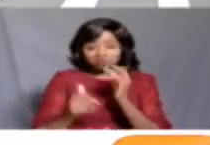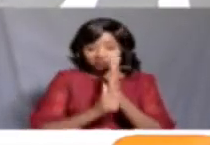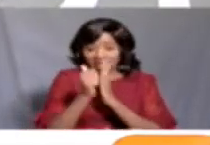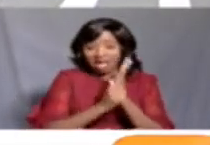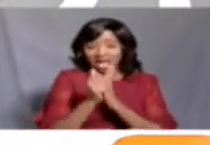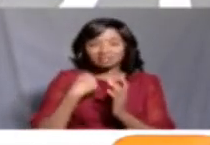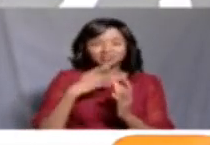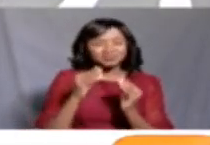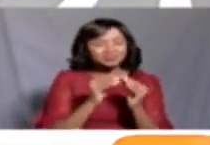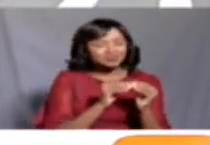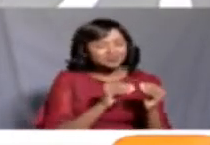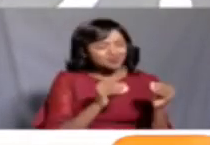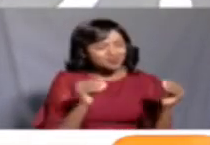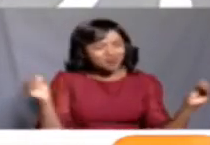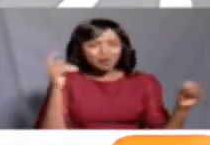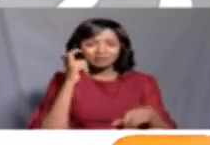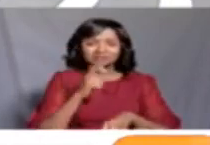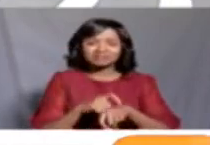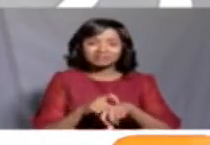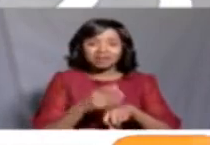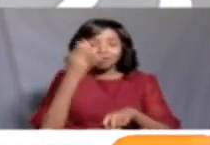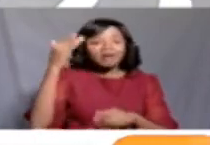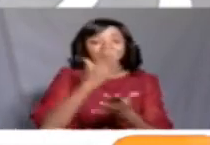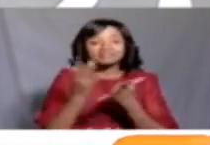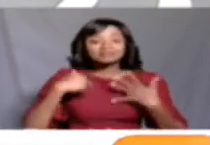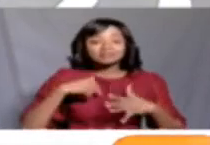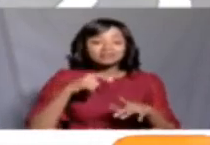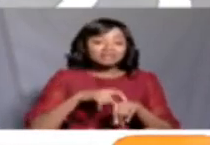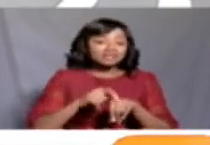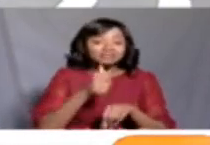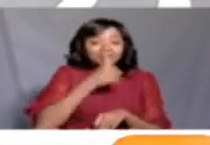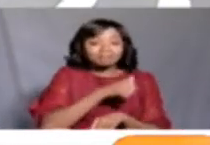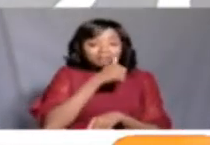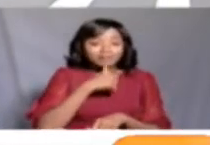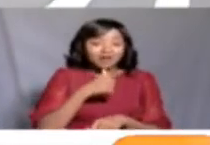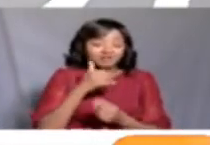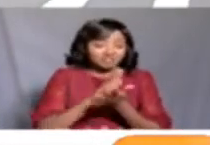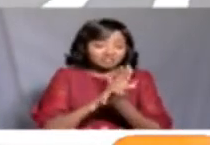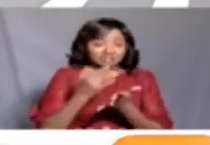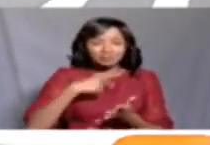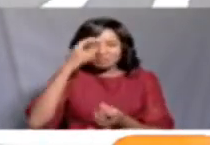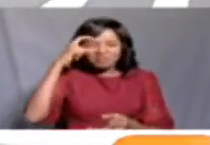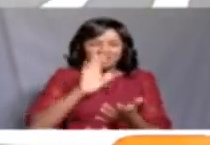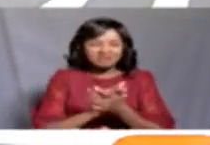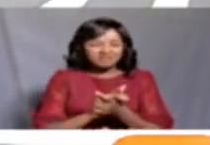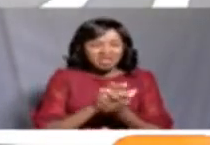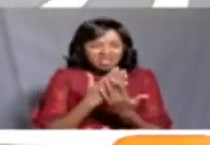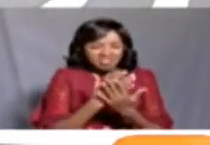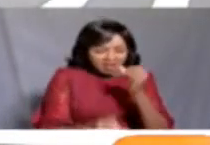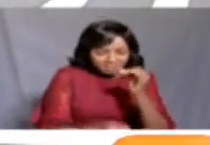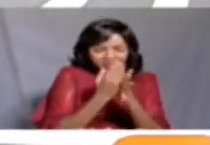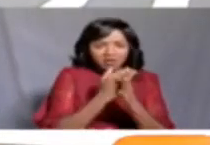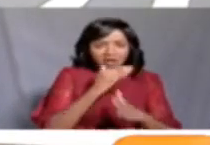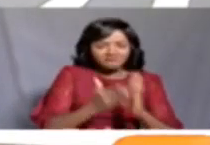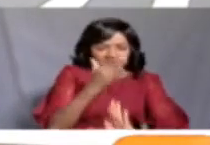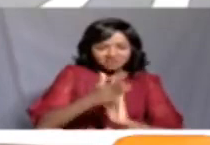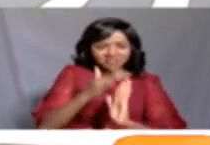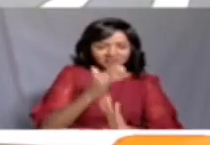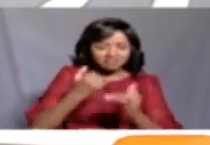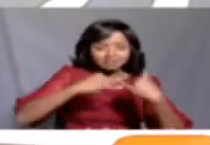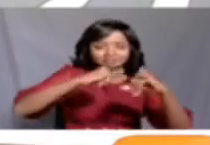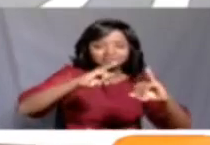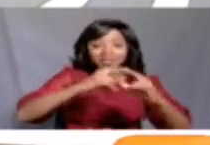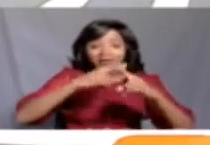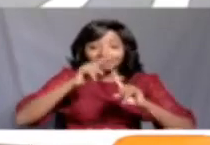sometimes we imagine that we can actually just move things very quickly. Mm-hmm. But you have to imagine a country that has been in existence for as long as it has